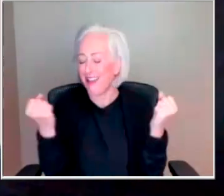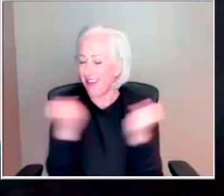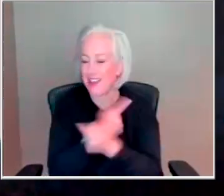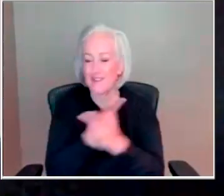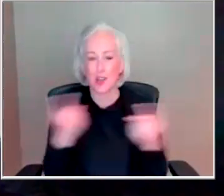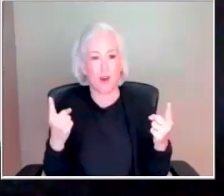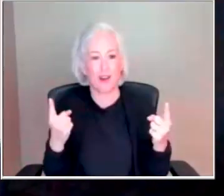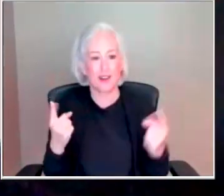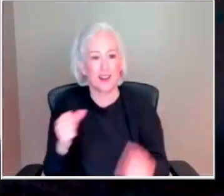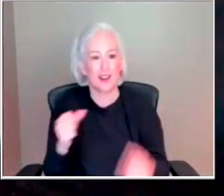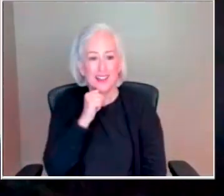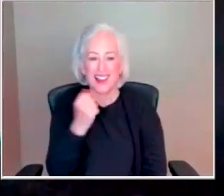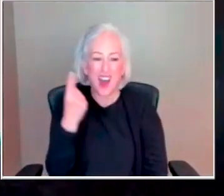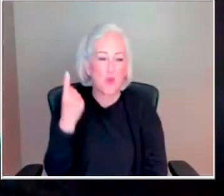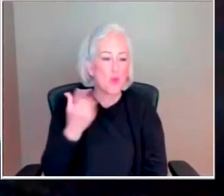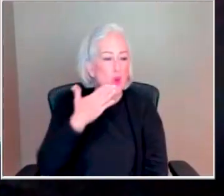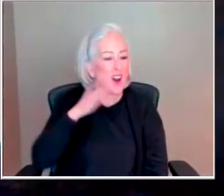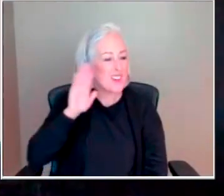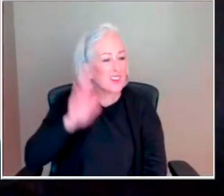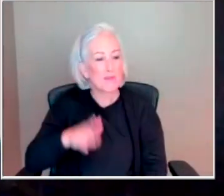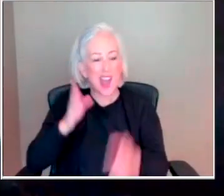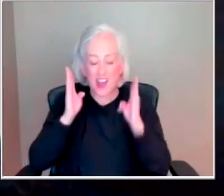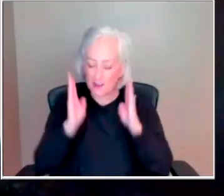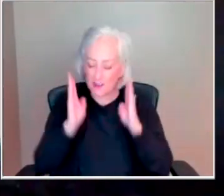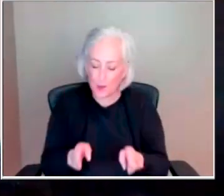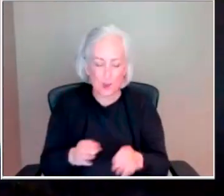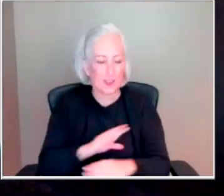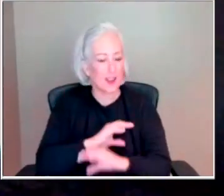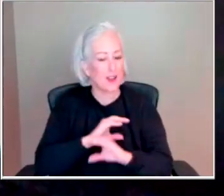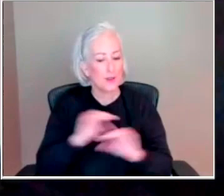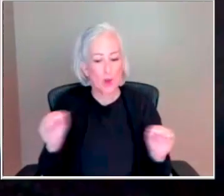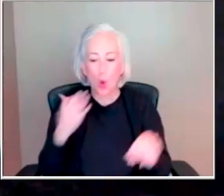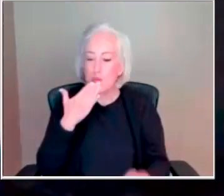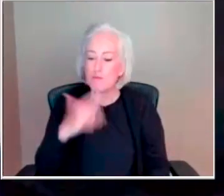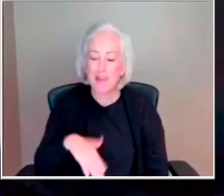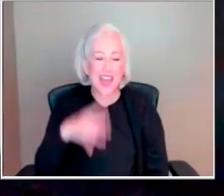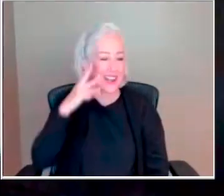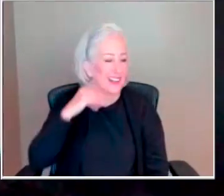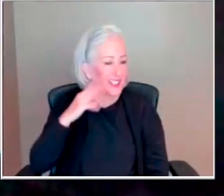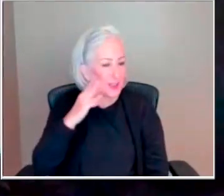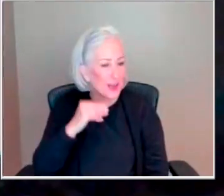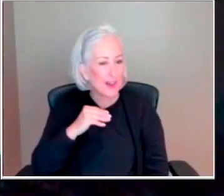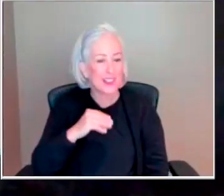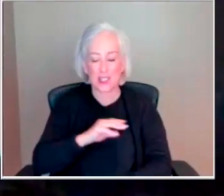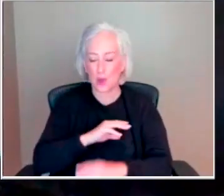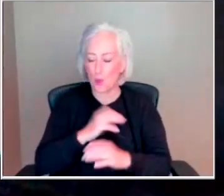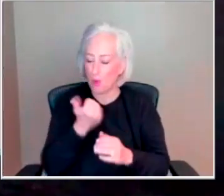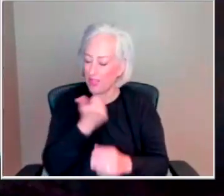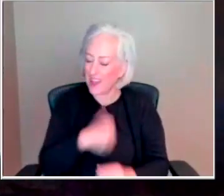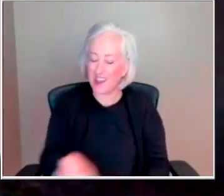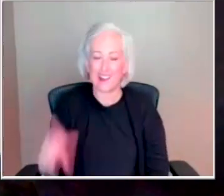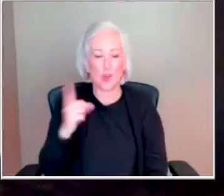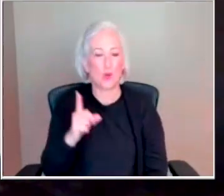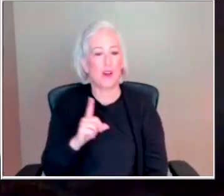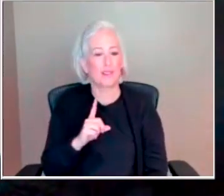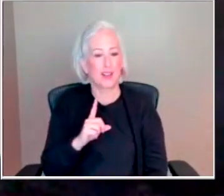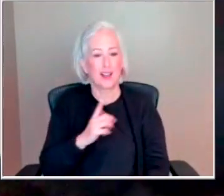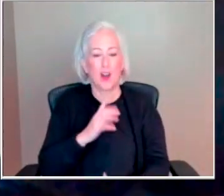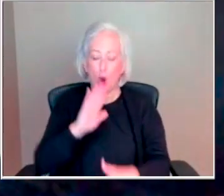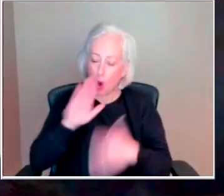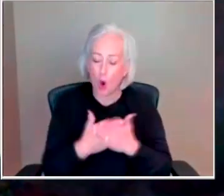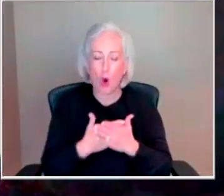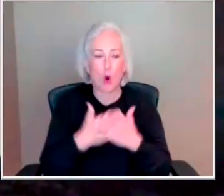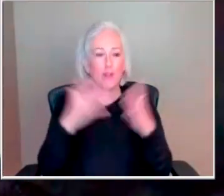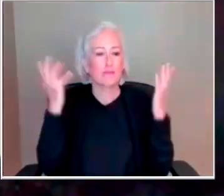have not encountered any bad experiences or relations with no one. And if it